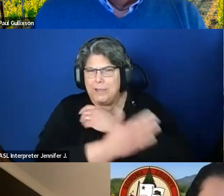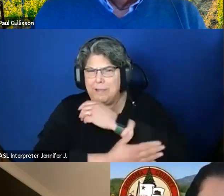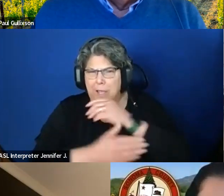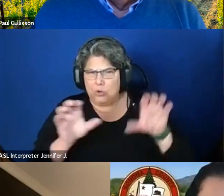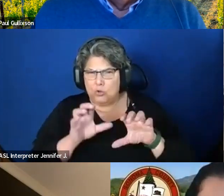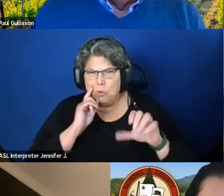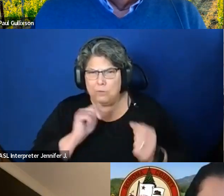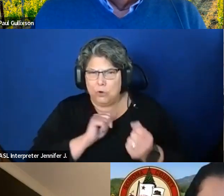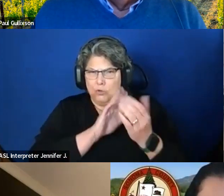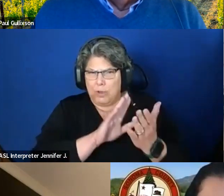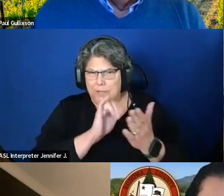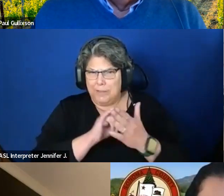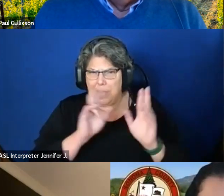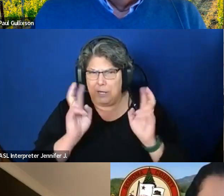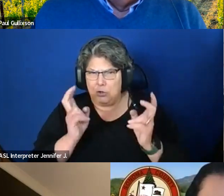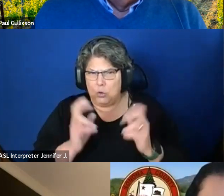addressing that issue?